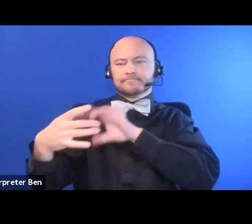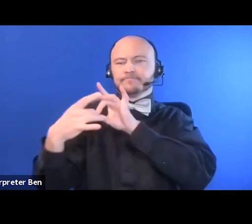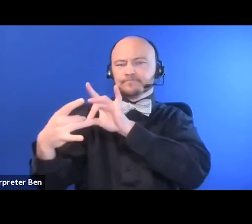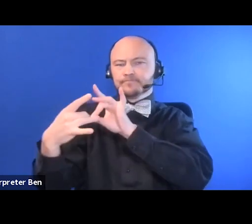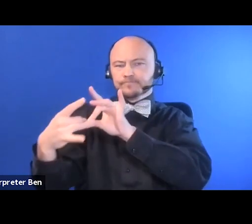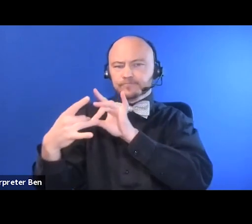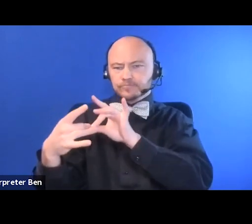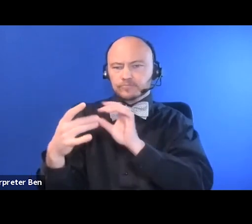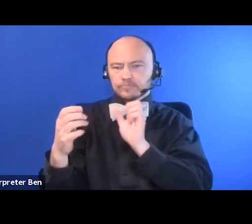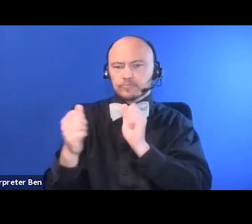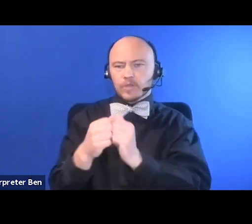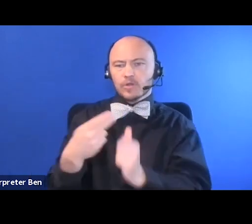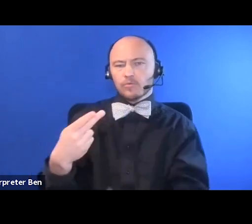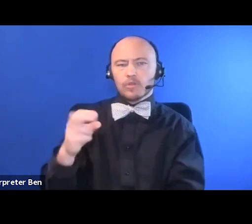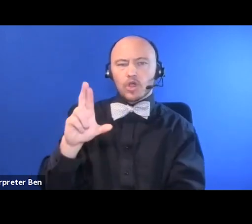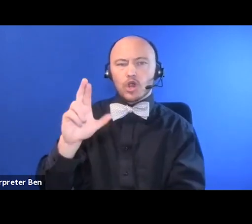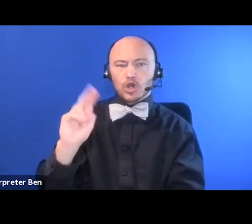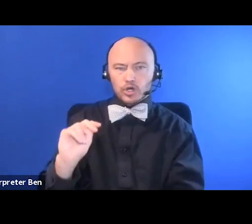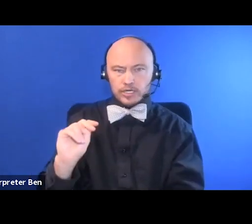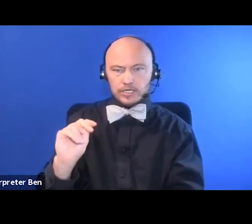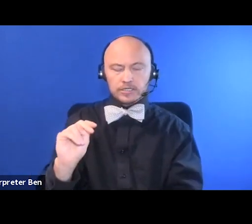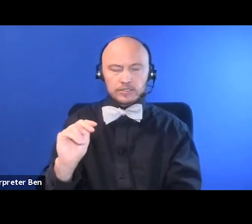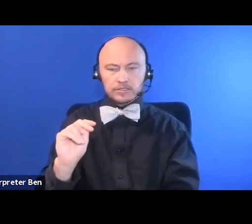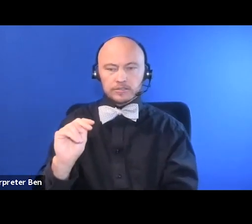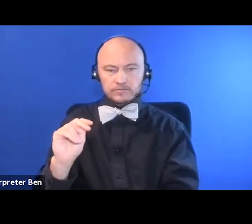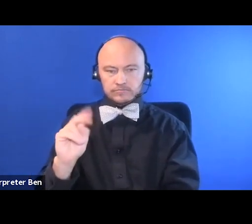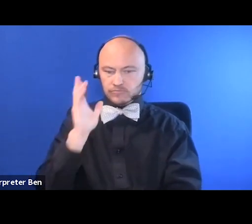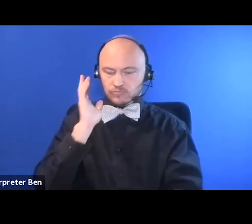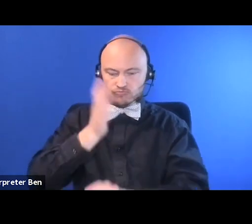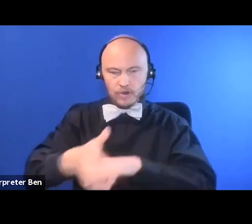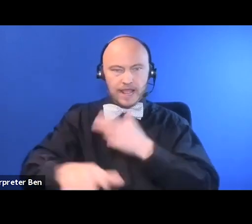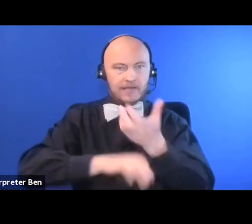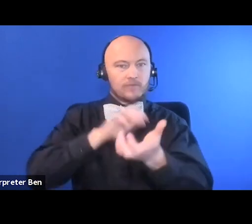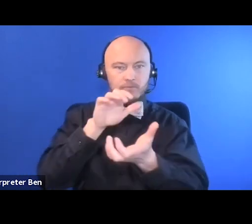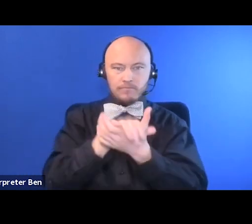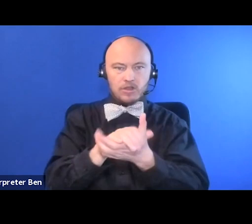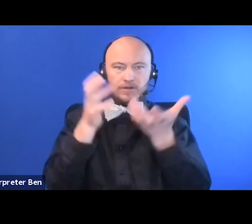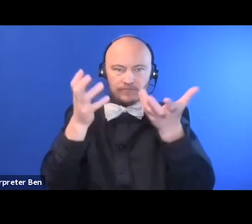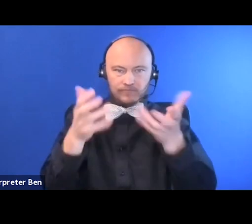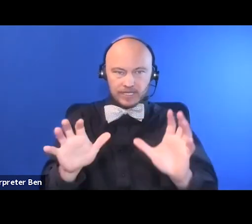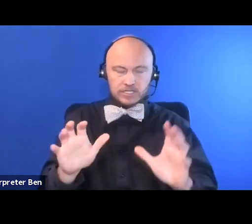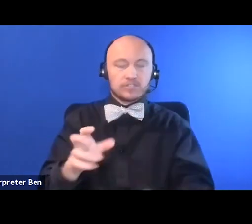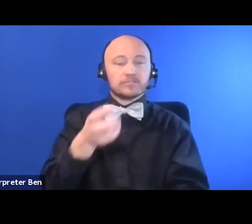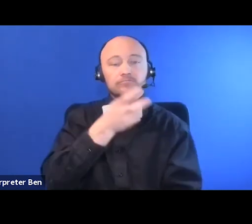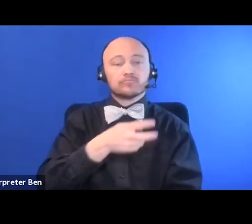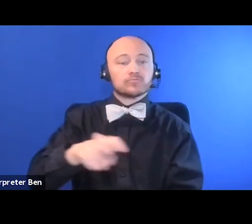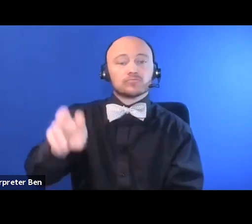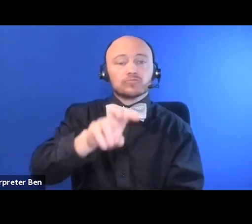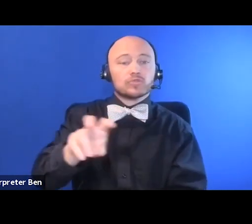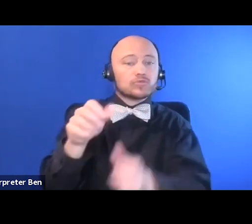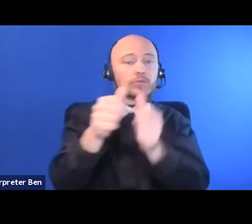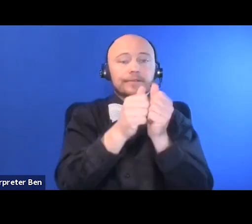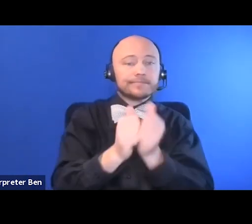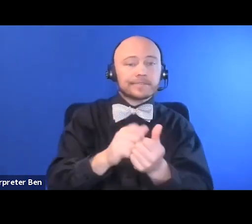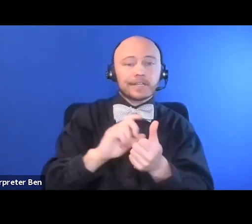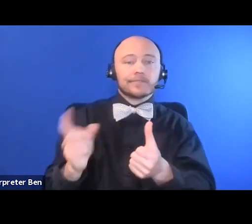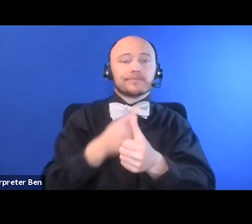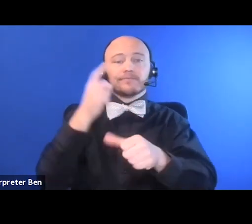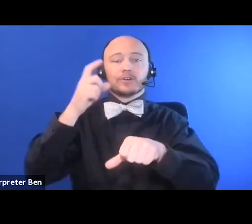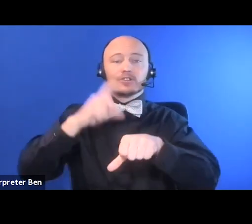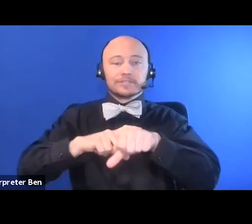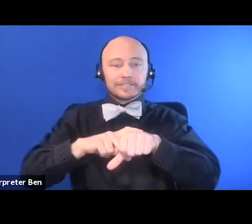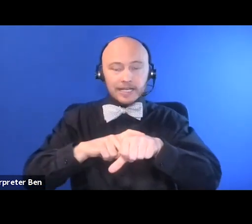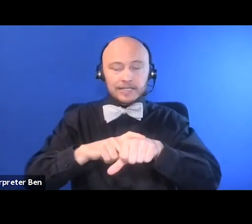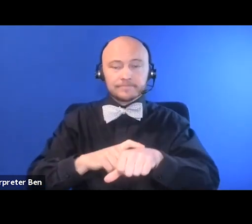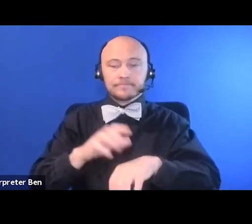with Hearn. And this is right after their marriage, and they're traveling together for the very first time. They're